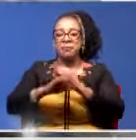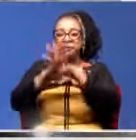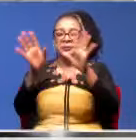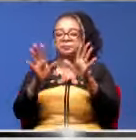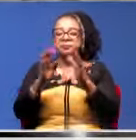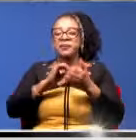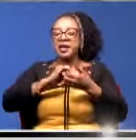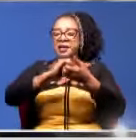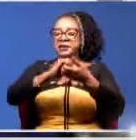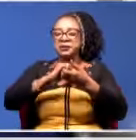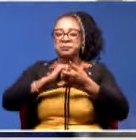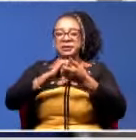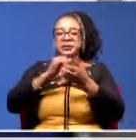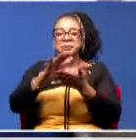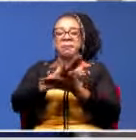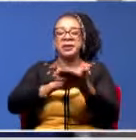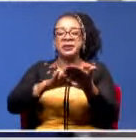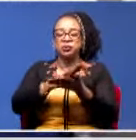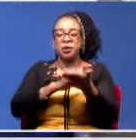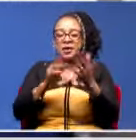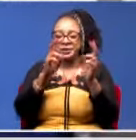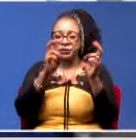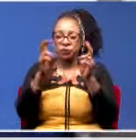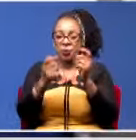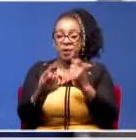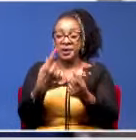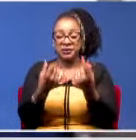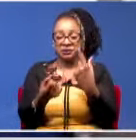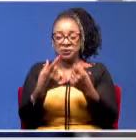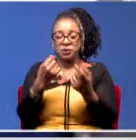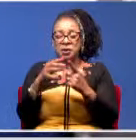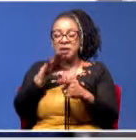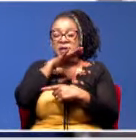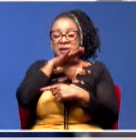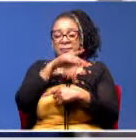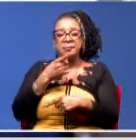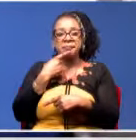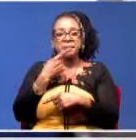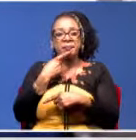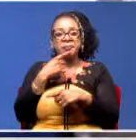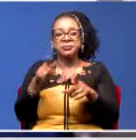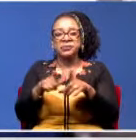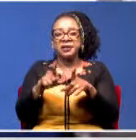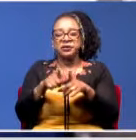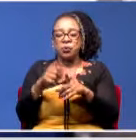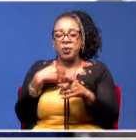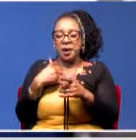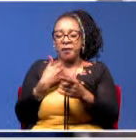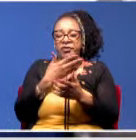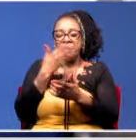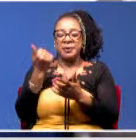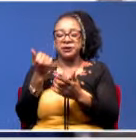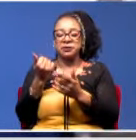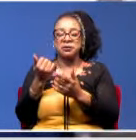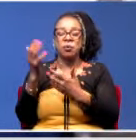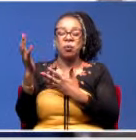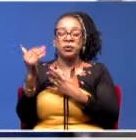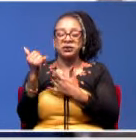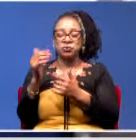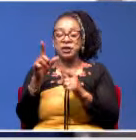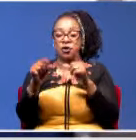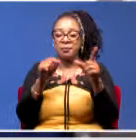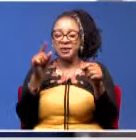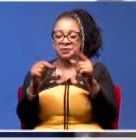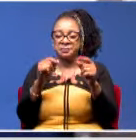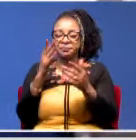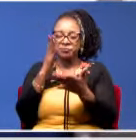engagements based on issues raised. Odinga says that while we extend our best wishes to the nominees and trust that